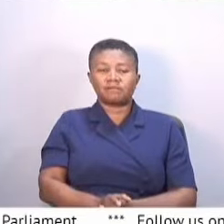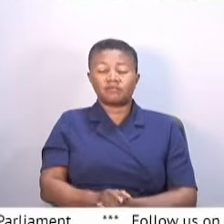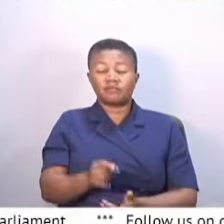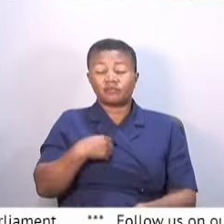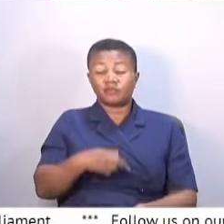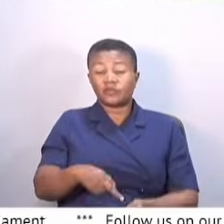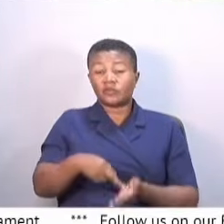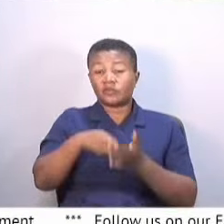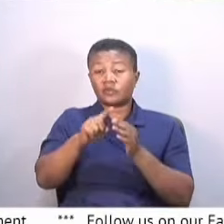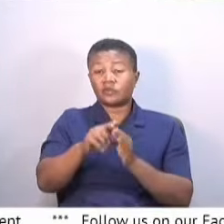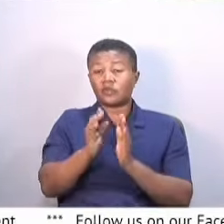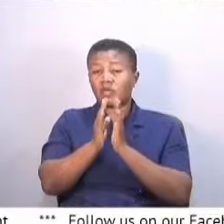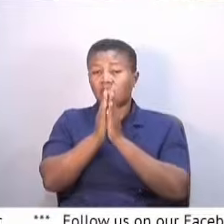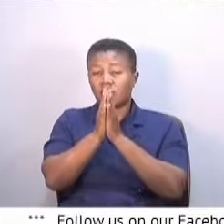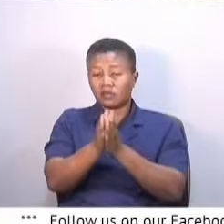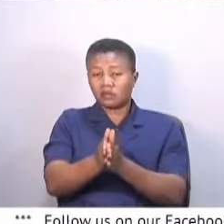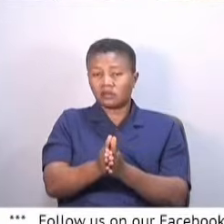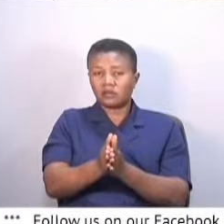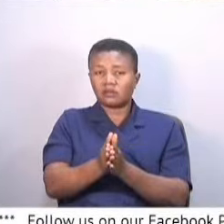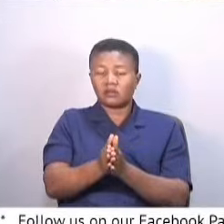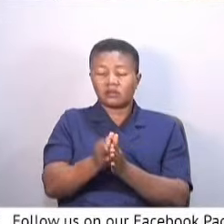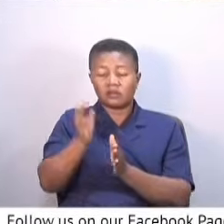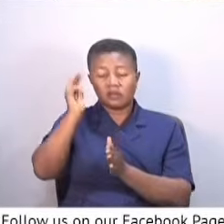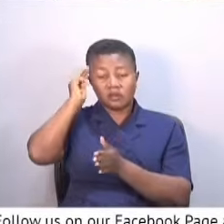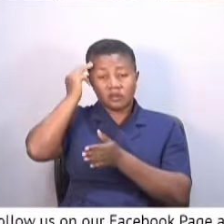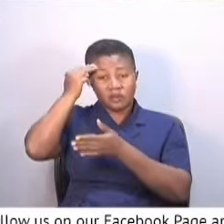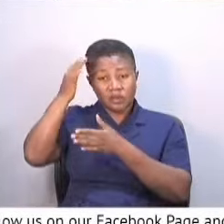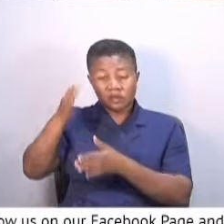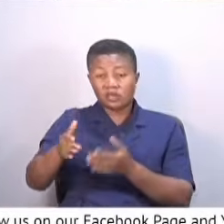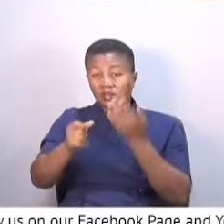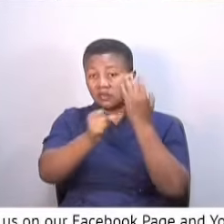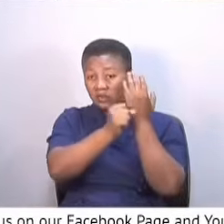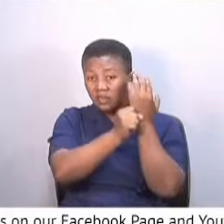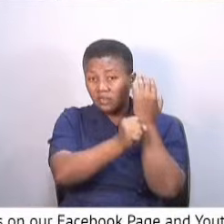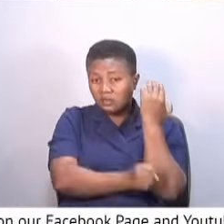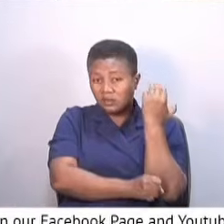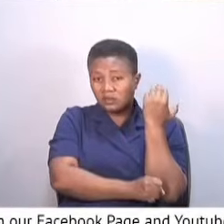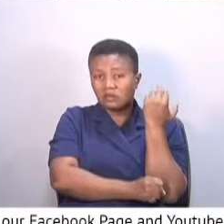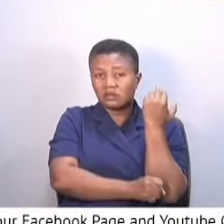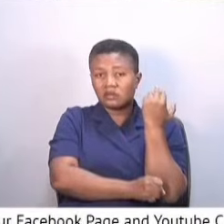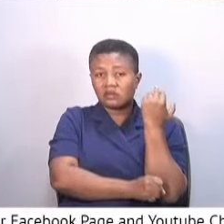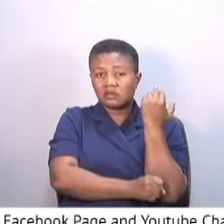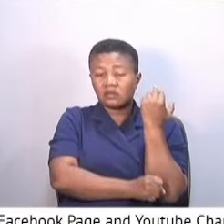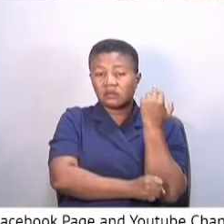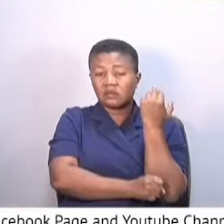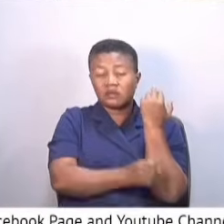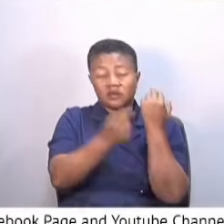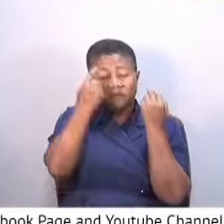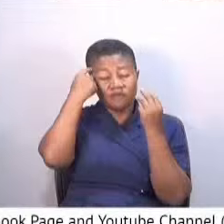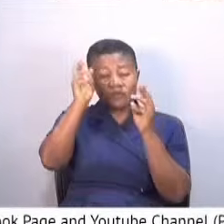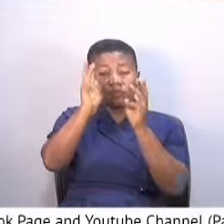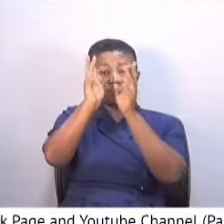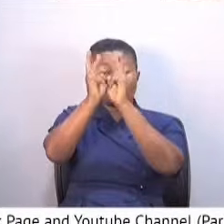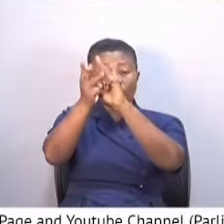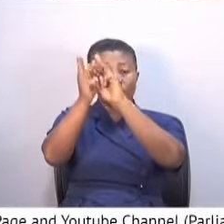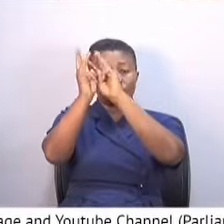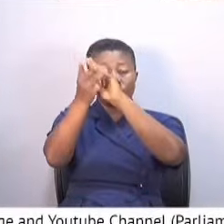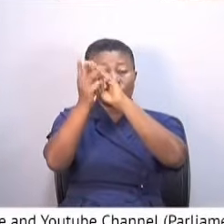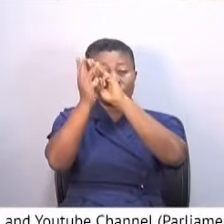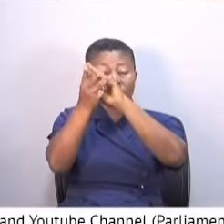I rise to ask the Minister of State for Climate Change and